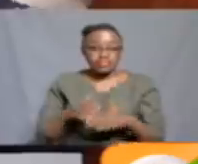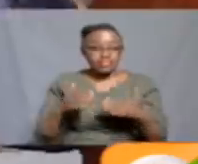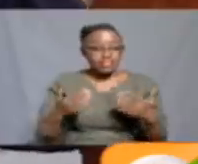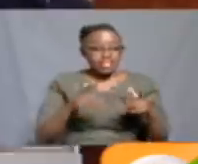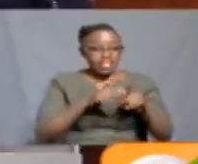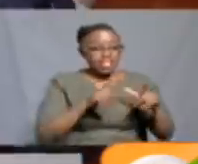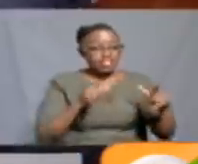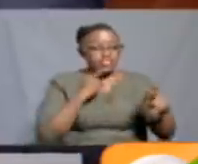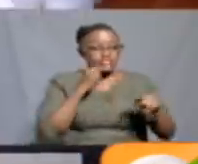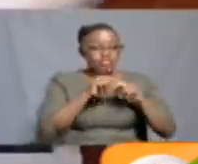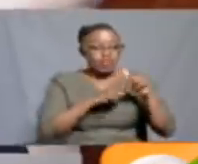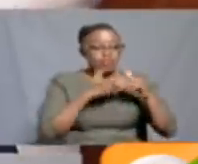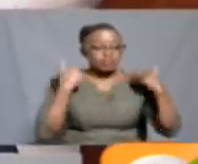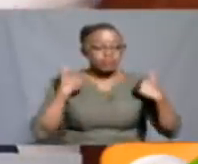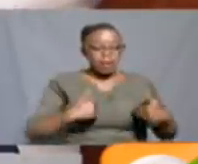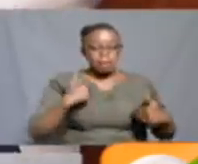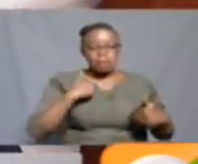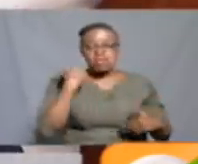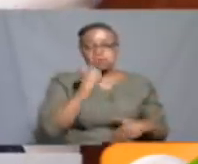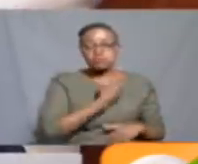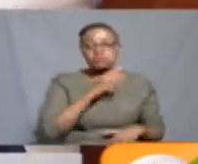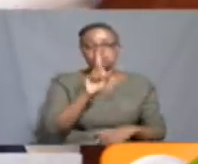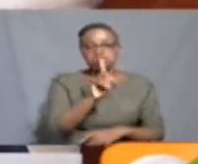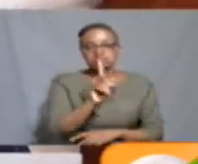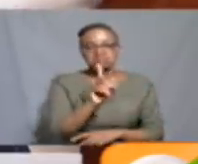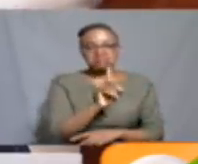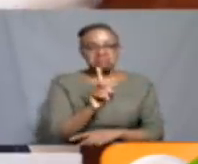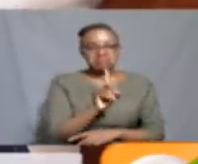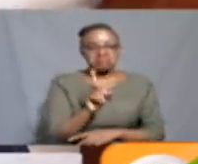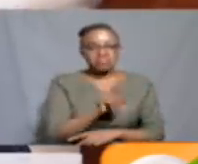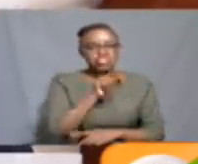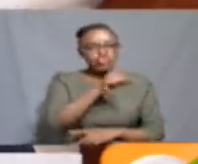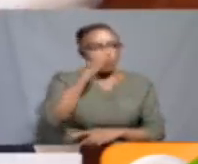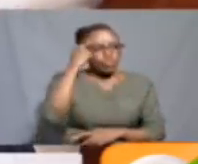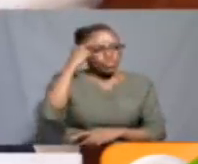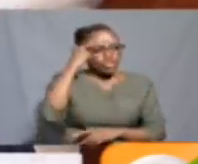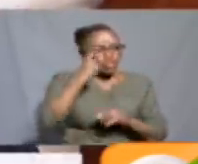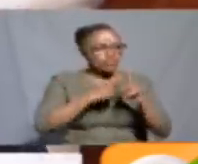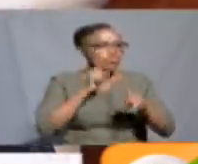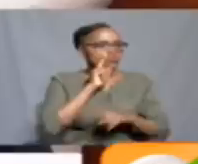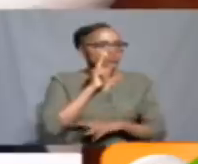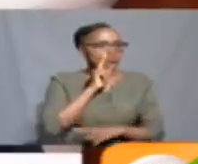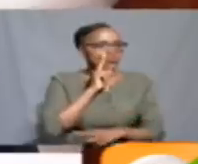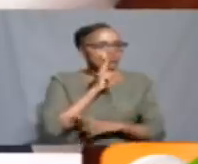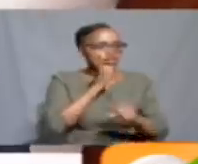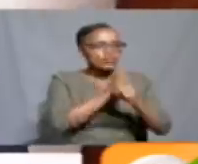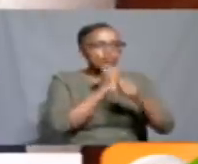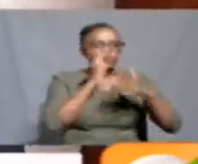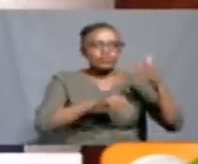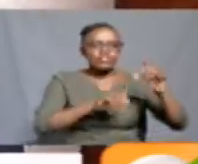let's not talk about me, who I am. What do you think from tomorrow morning you're going to do?